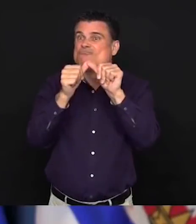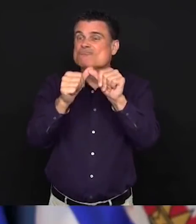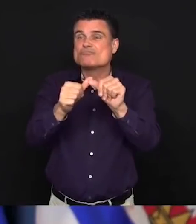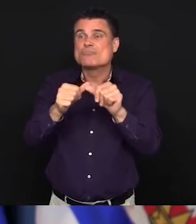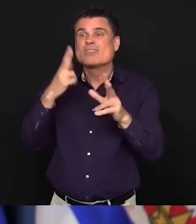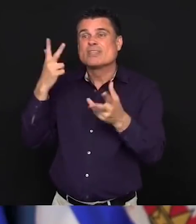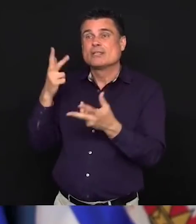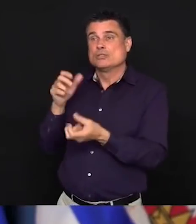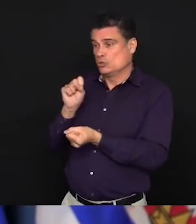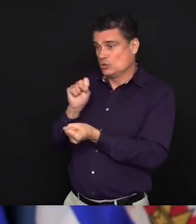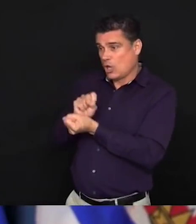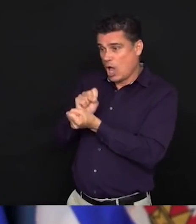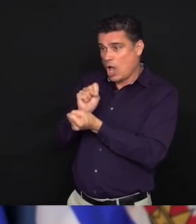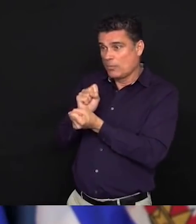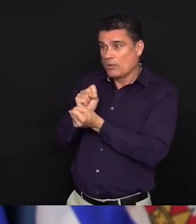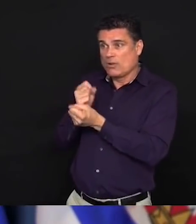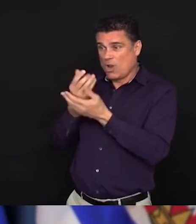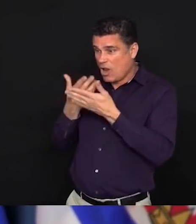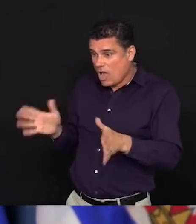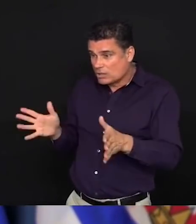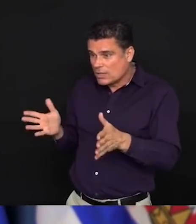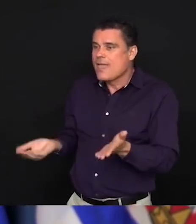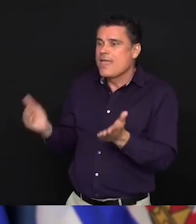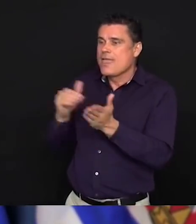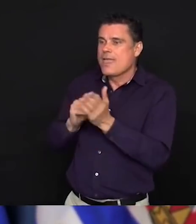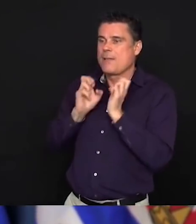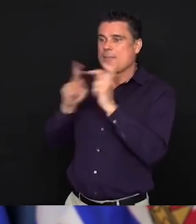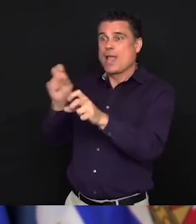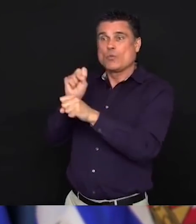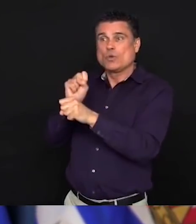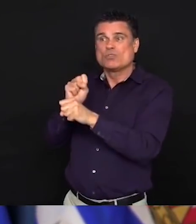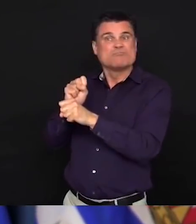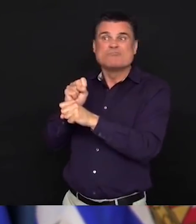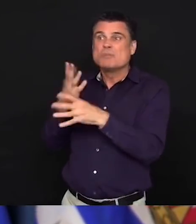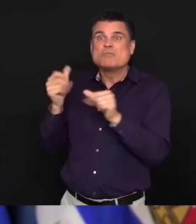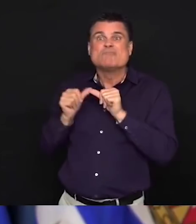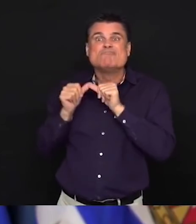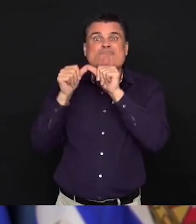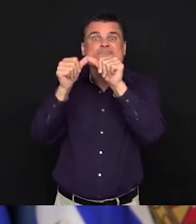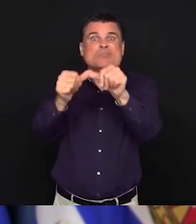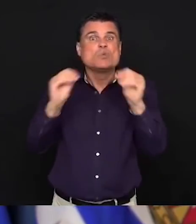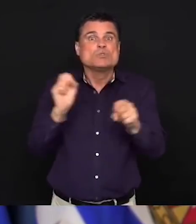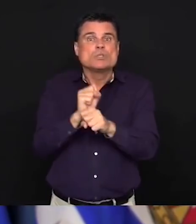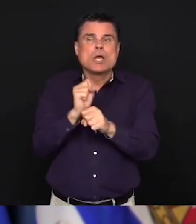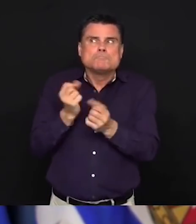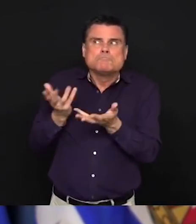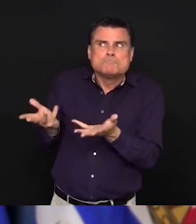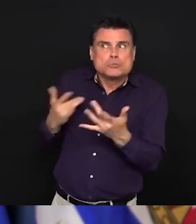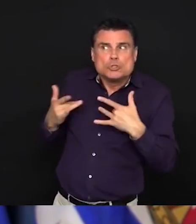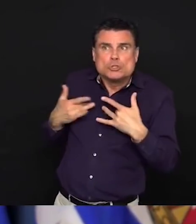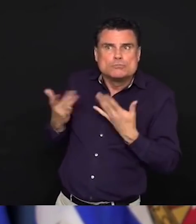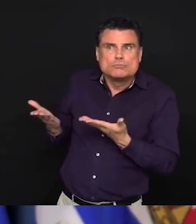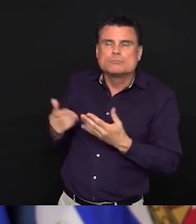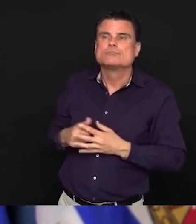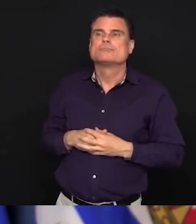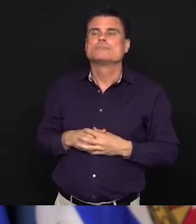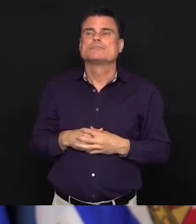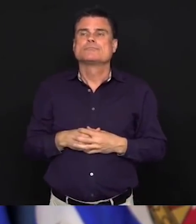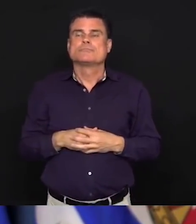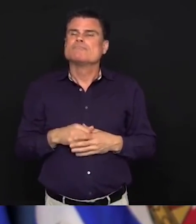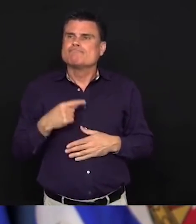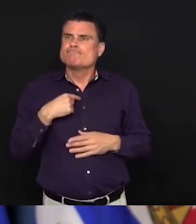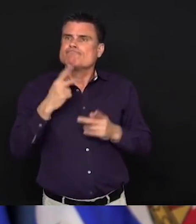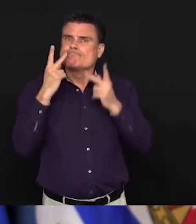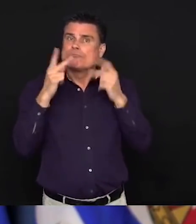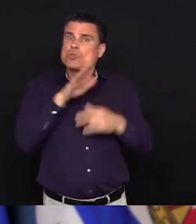I'm certainly concerned at the massive uptick in unemployment across the country and here in British Columbia. As